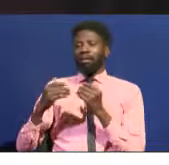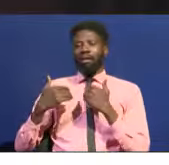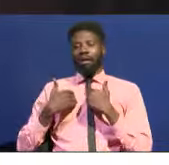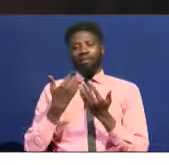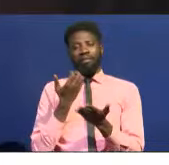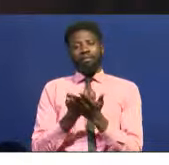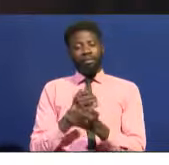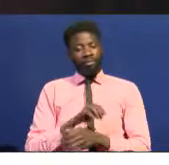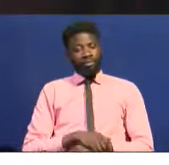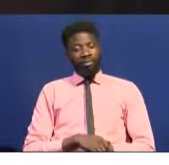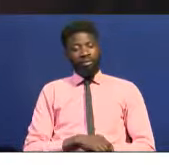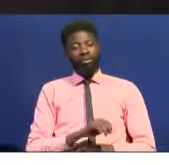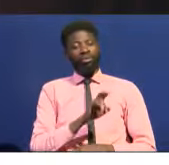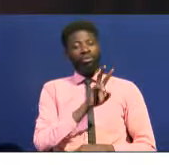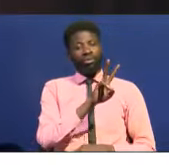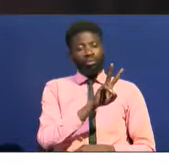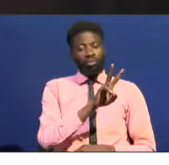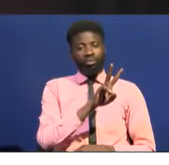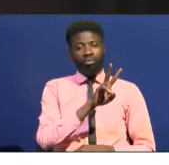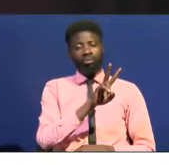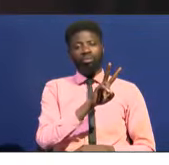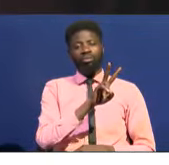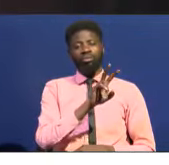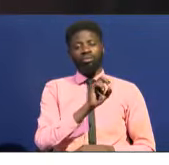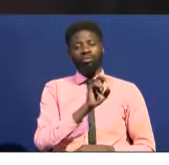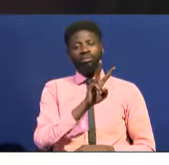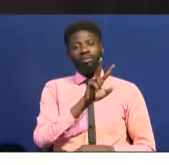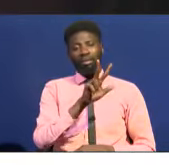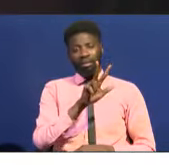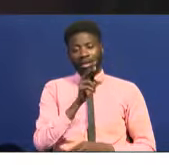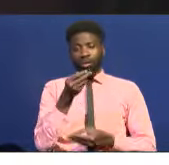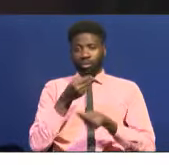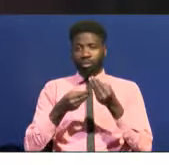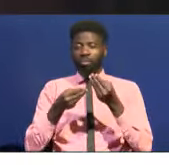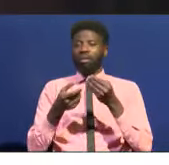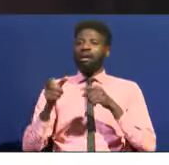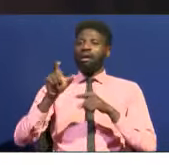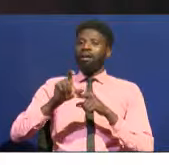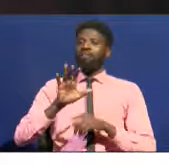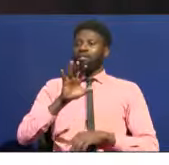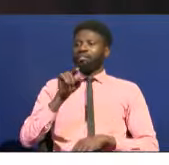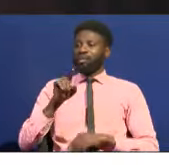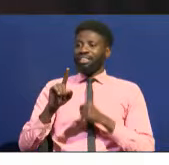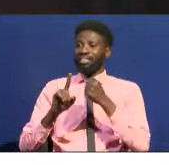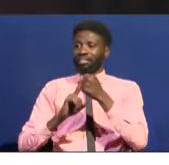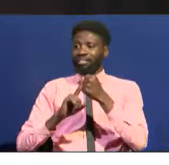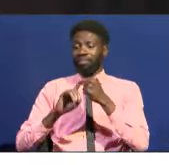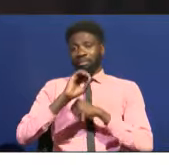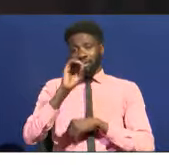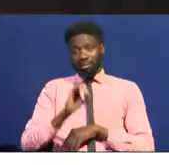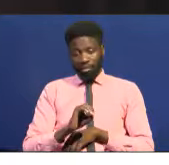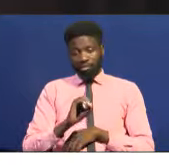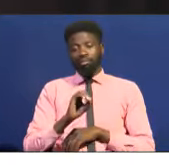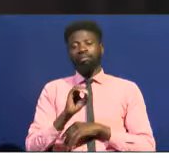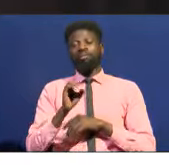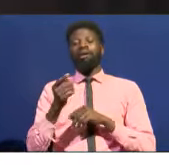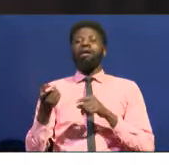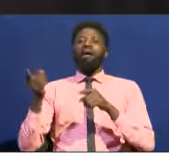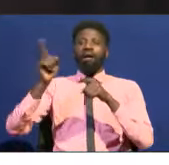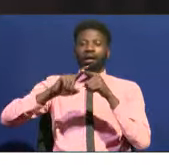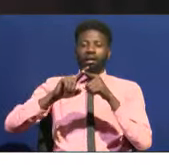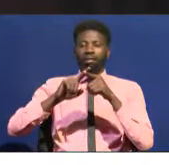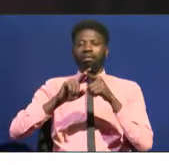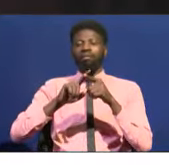2023, our economy grew by 5.6%, up from 4.9% the previous year,